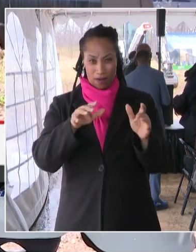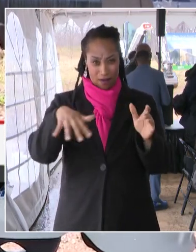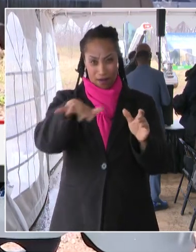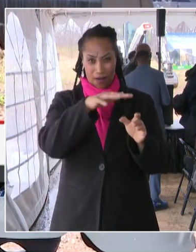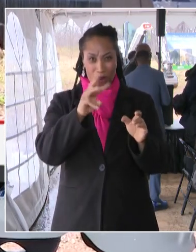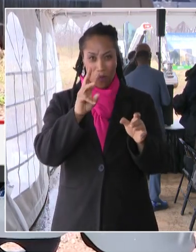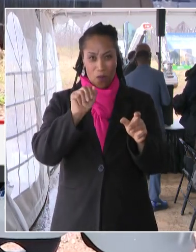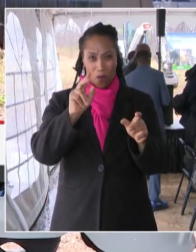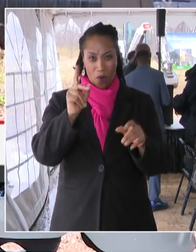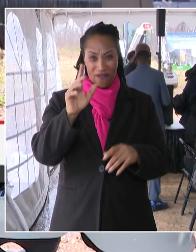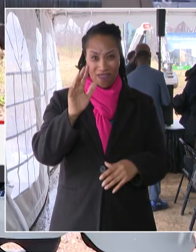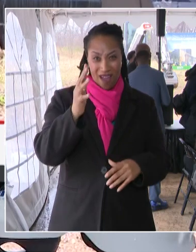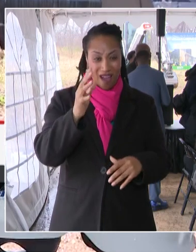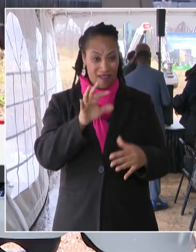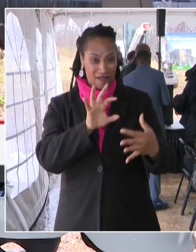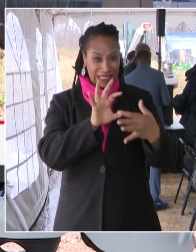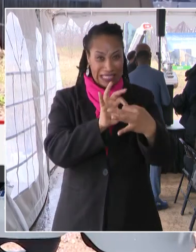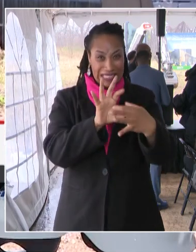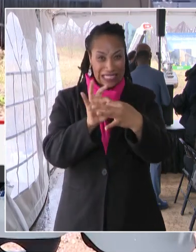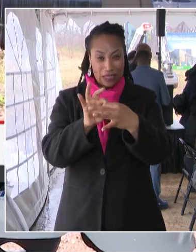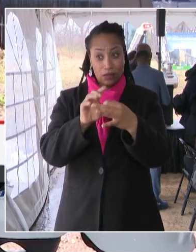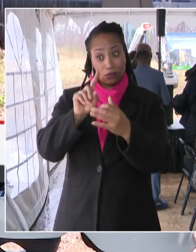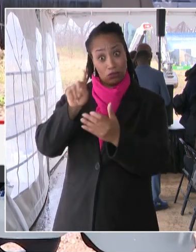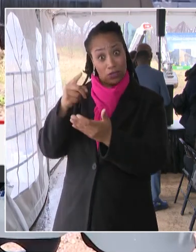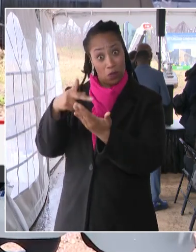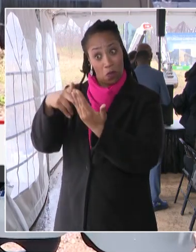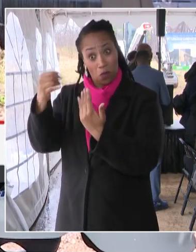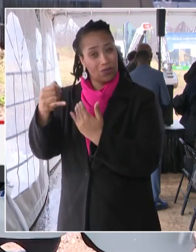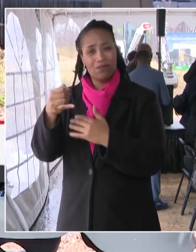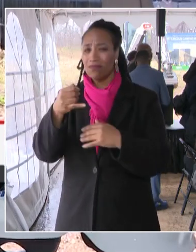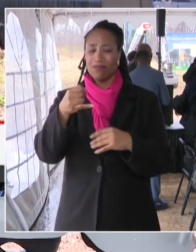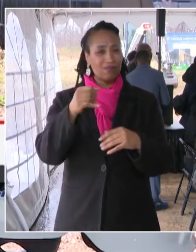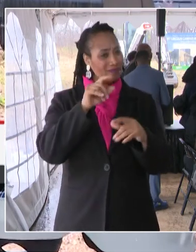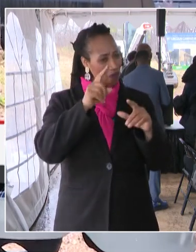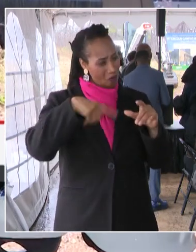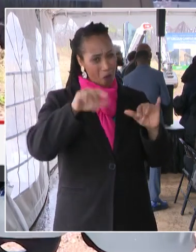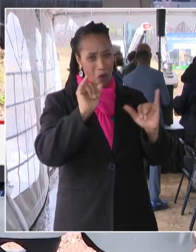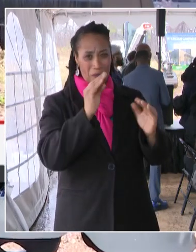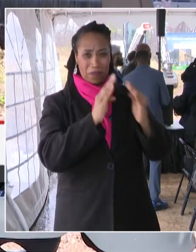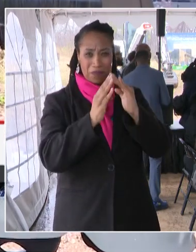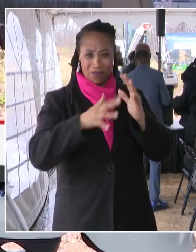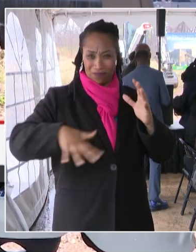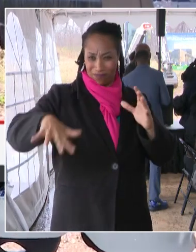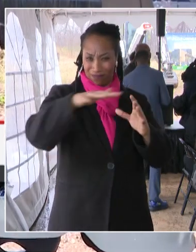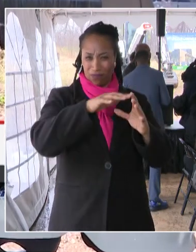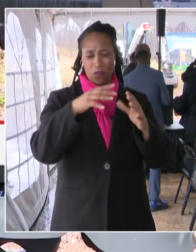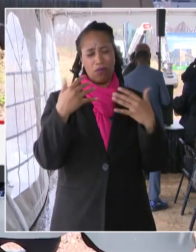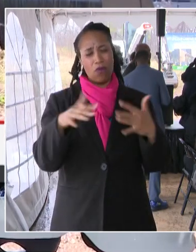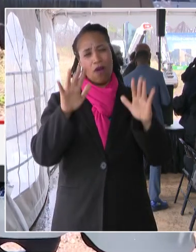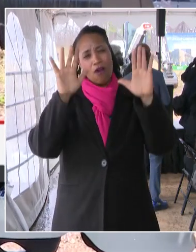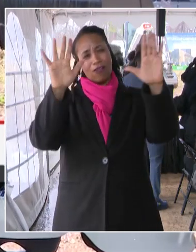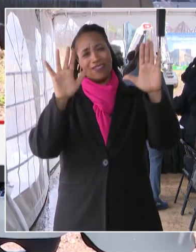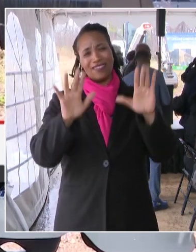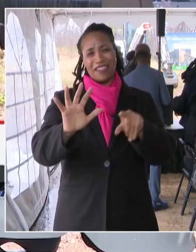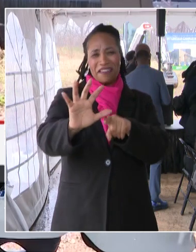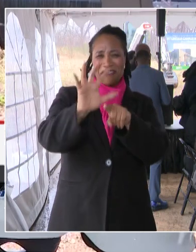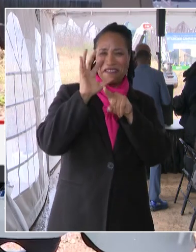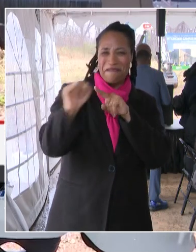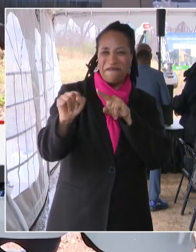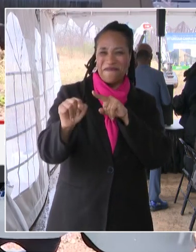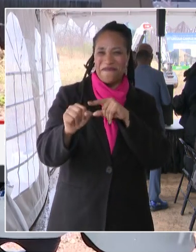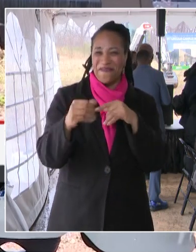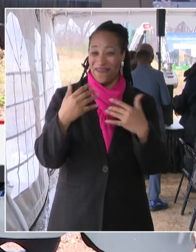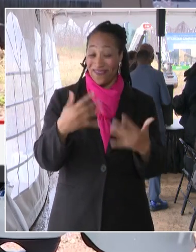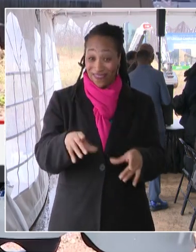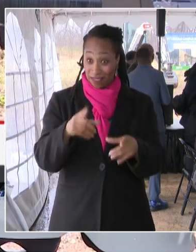for his commitment to the success and thriving of Ward 5 and working to ensure that this project happened. Thank